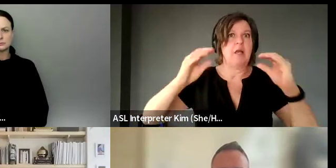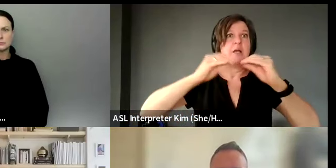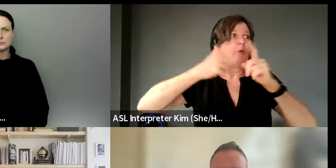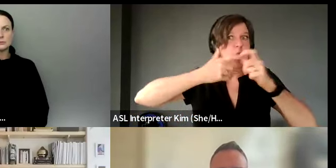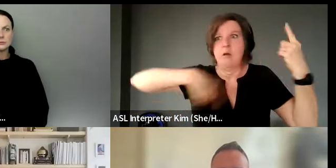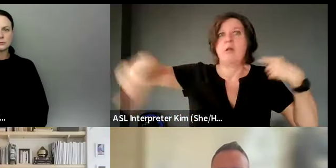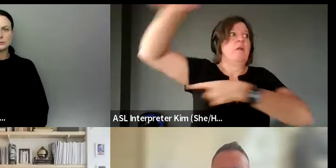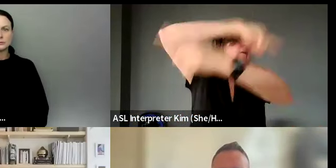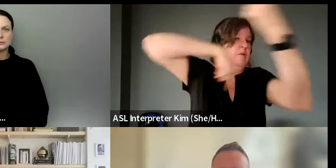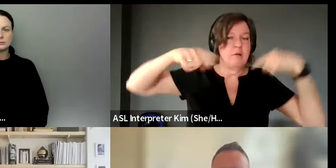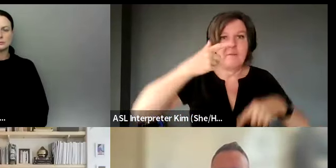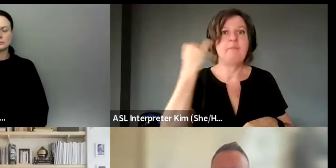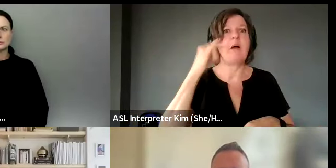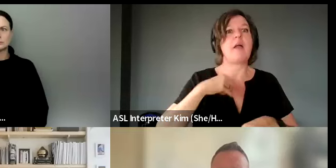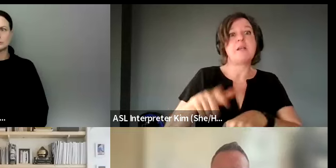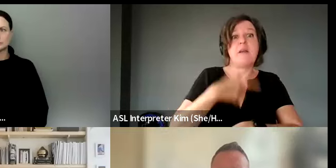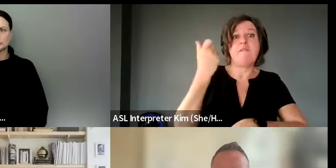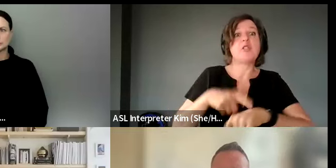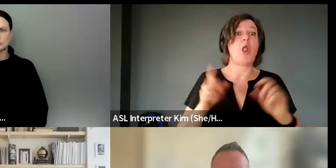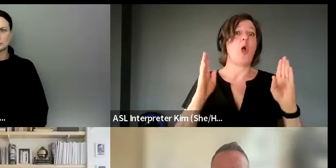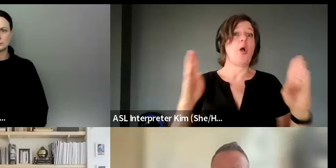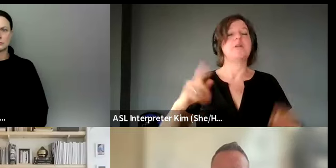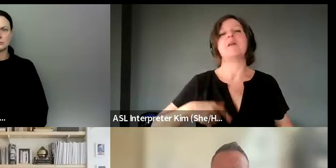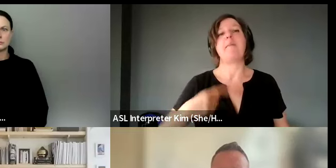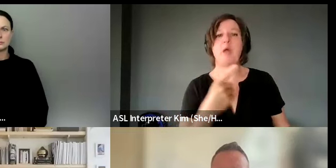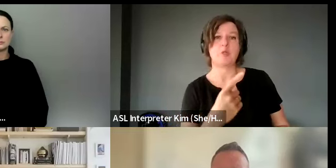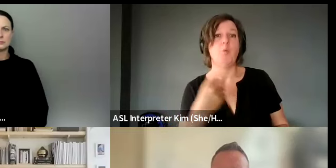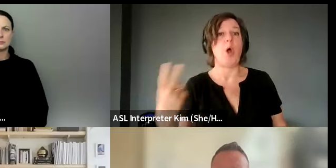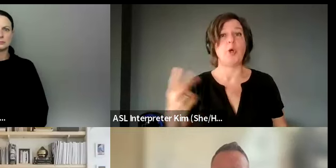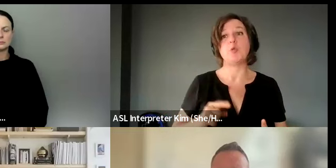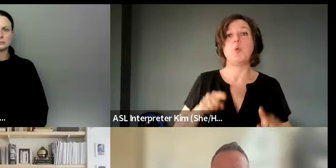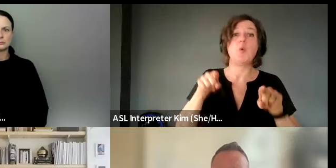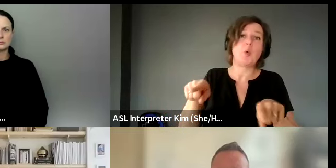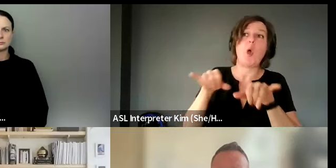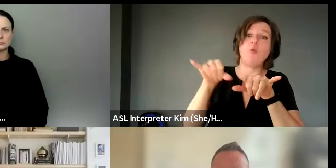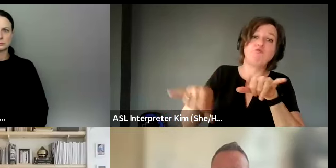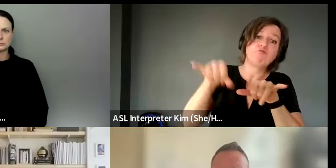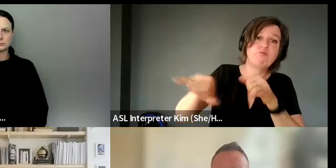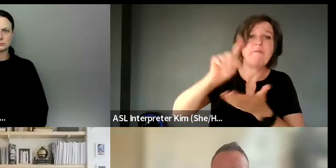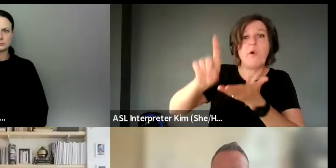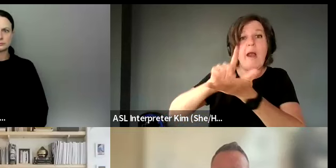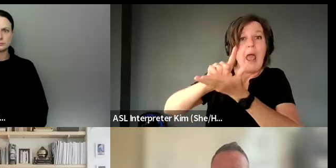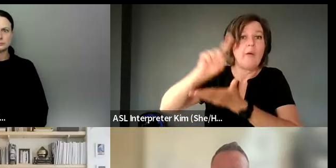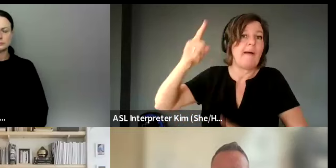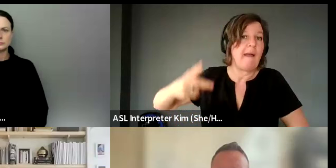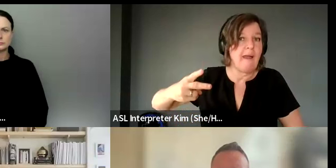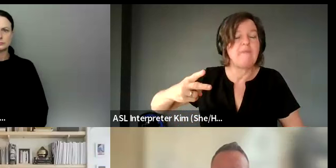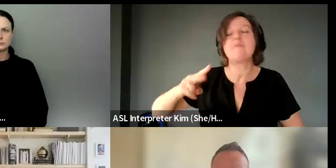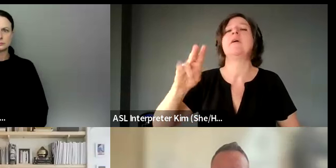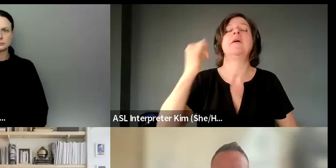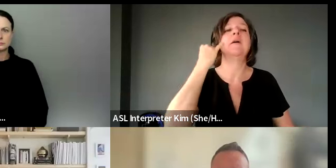right? Because if it's a lot longer shift, it's like maybe just one or two and then just go there and stick there for an hour and a half. If you